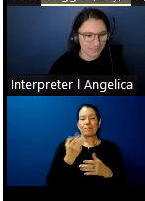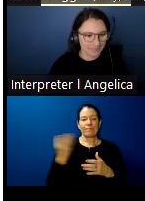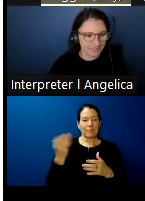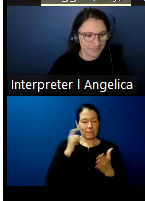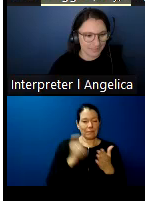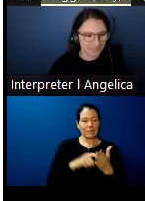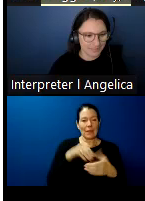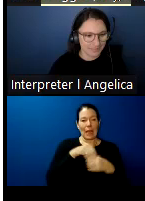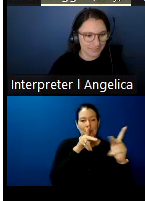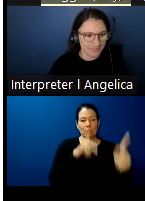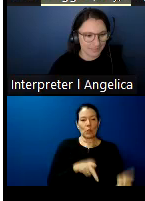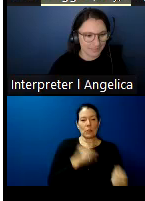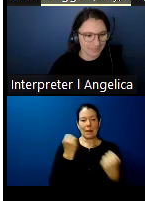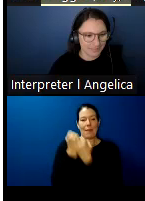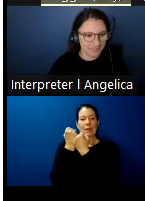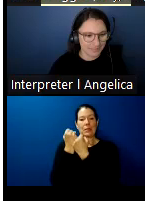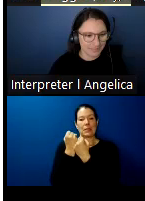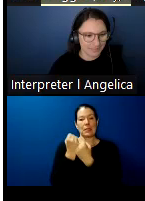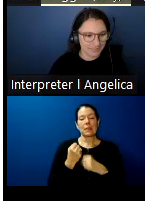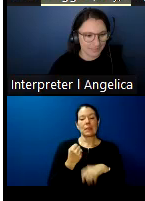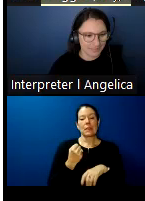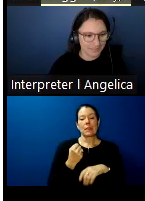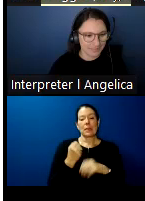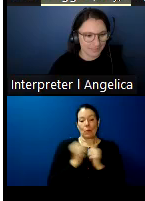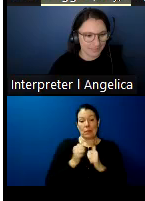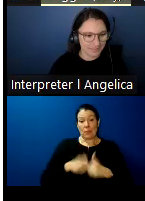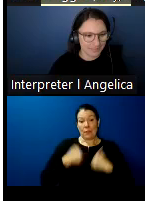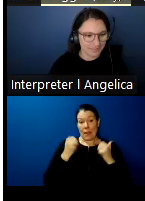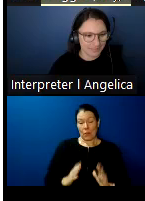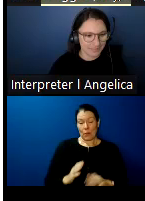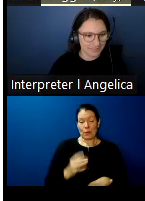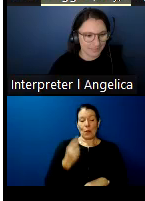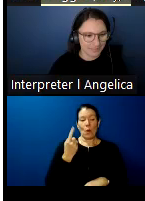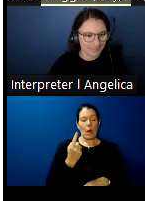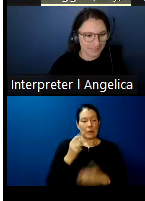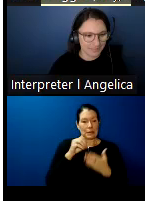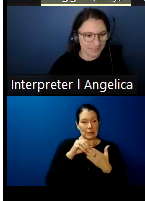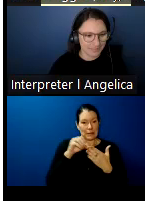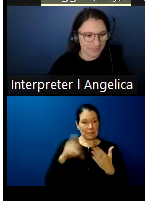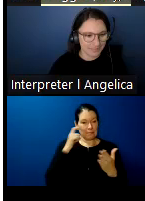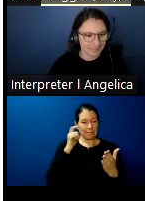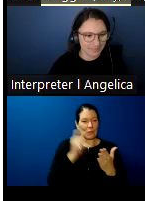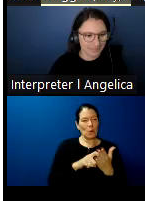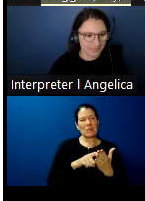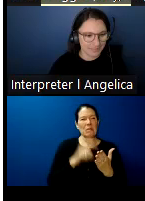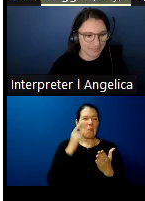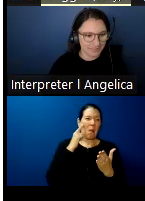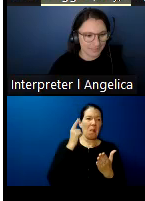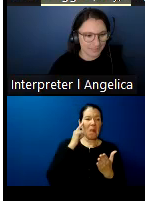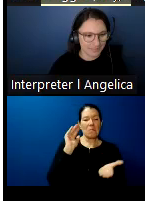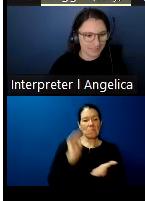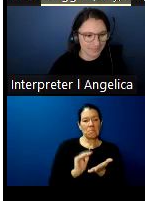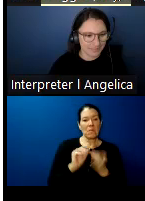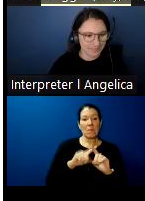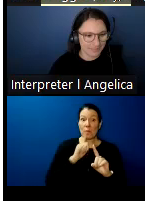in-person advocacy, when I did advocacy work with survivors, one of the expenses that seems small but could really